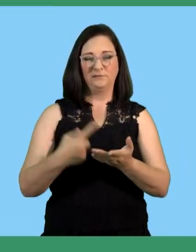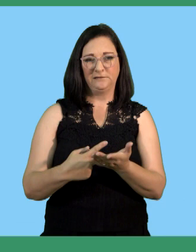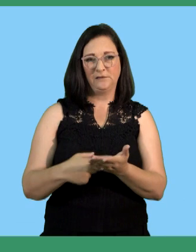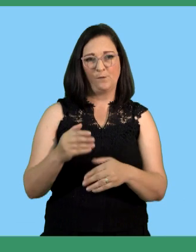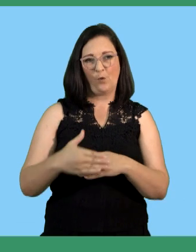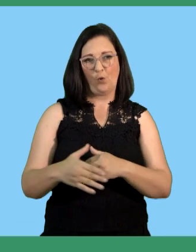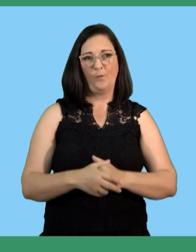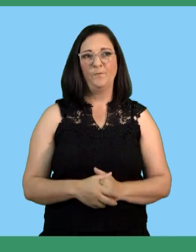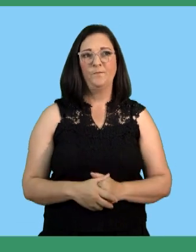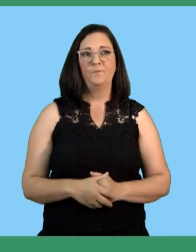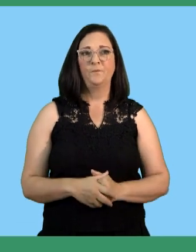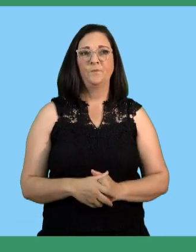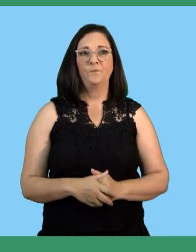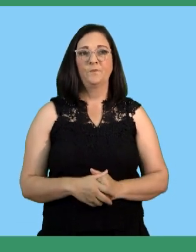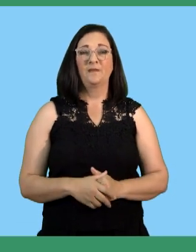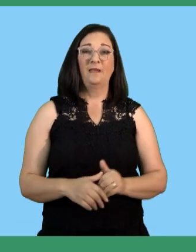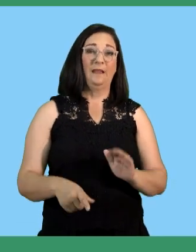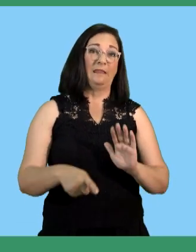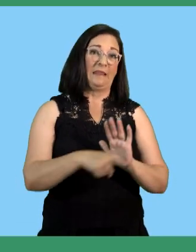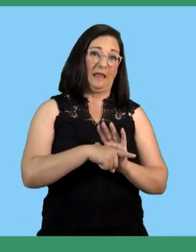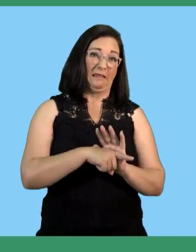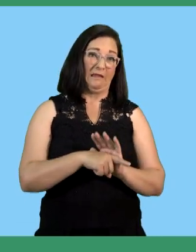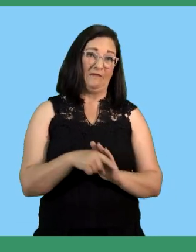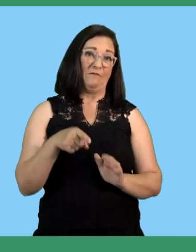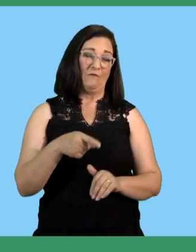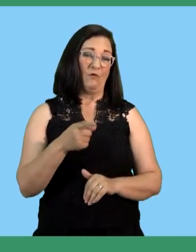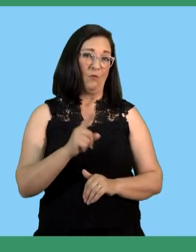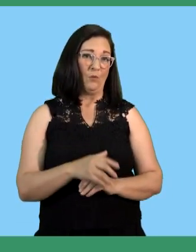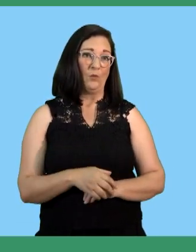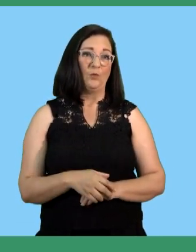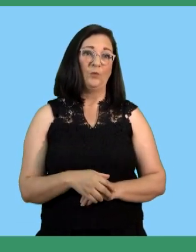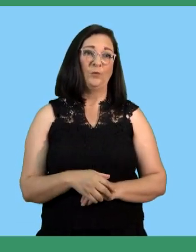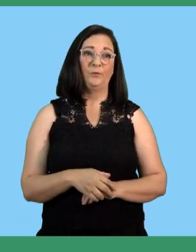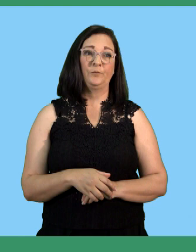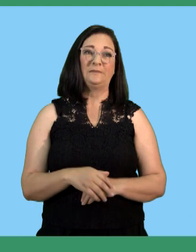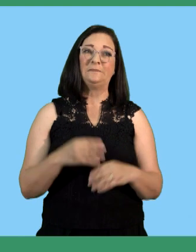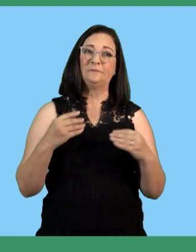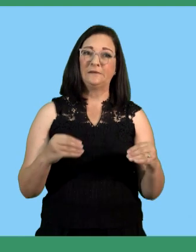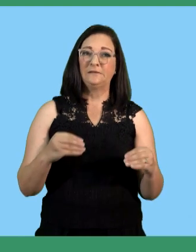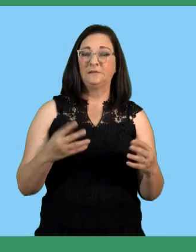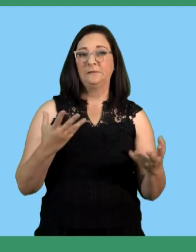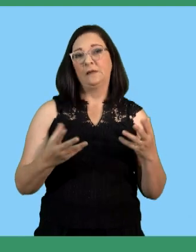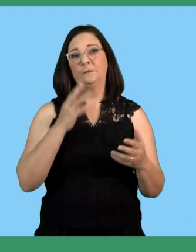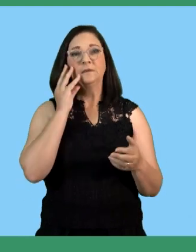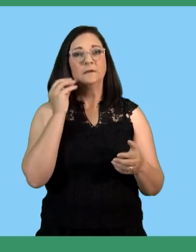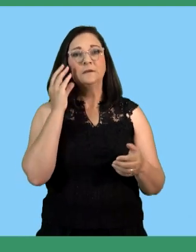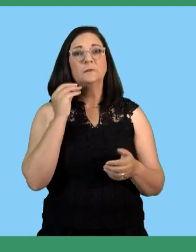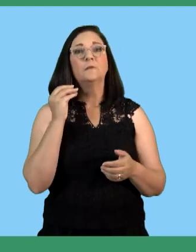Right, what are the negatives of this legislation? Businesses could